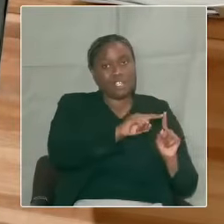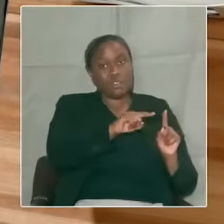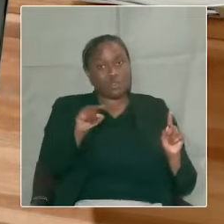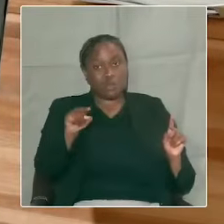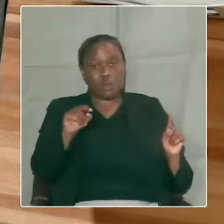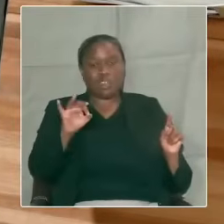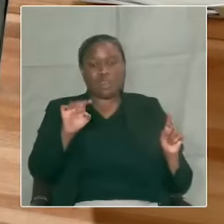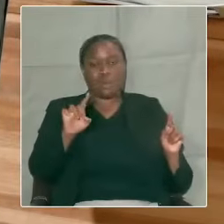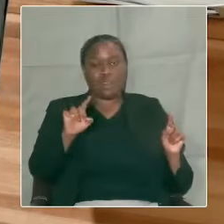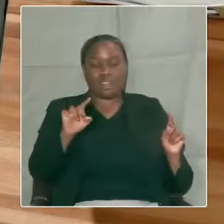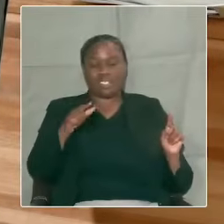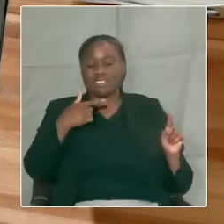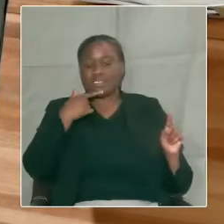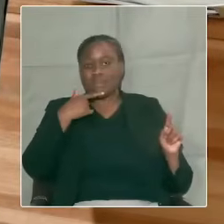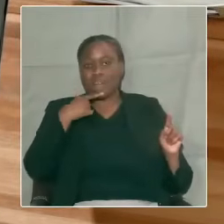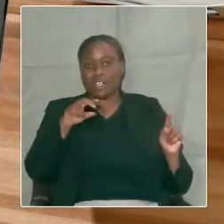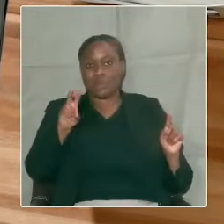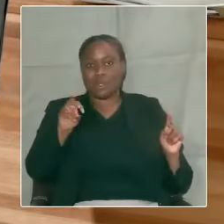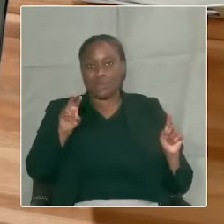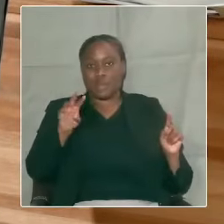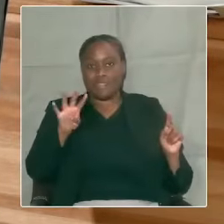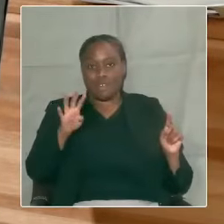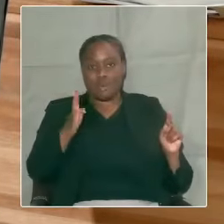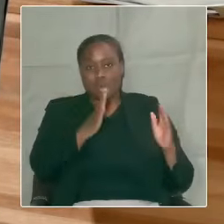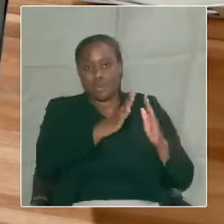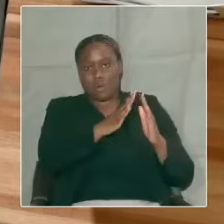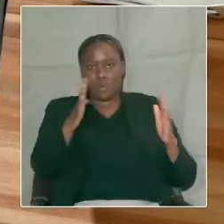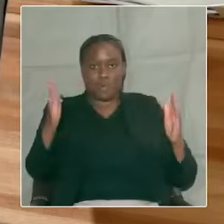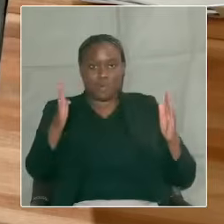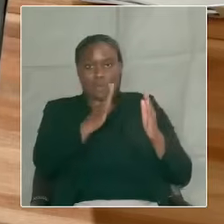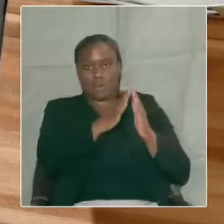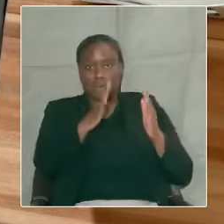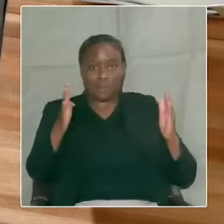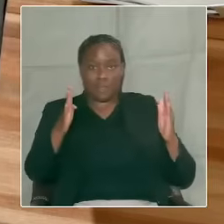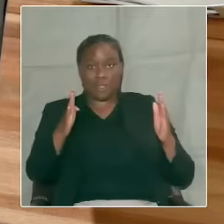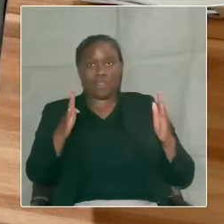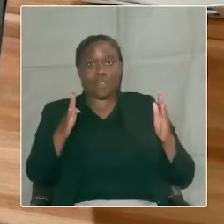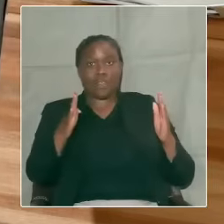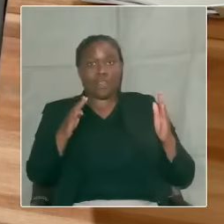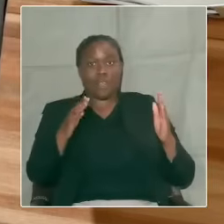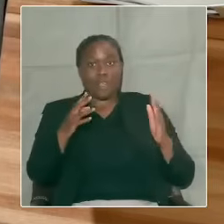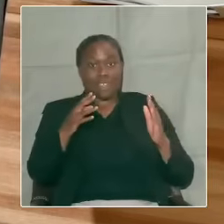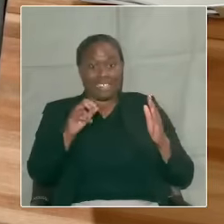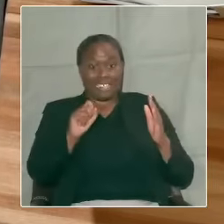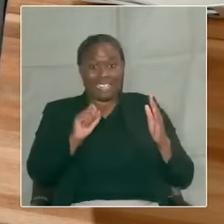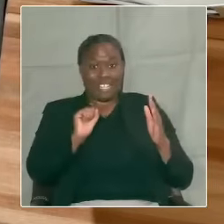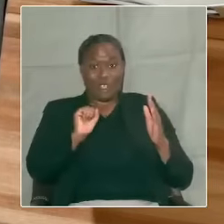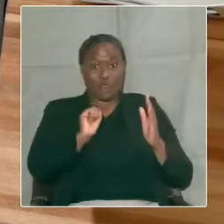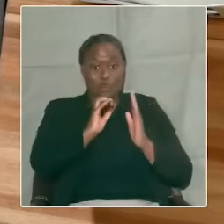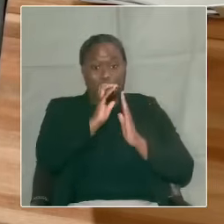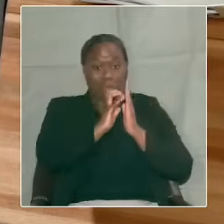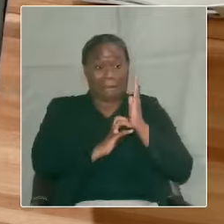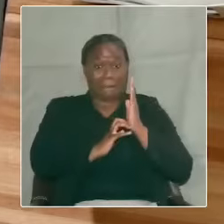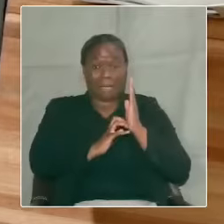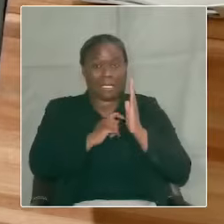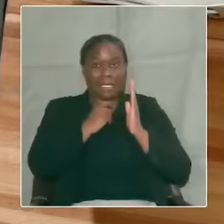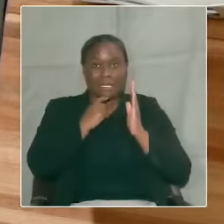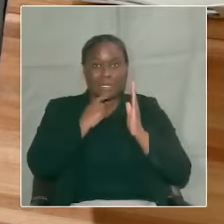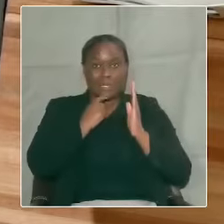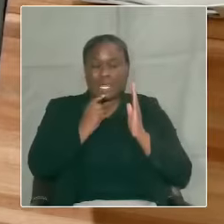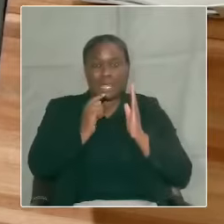31 December 2024. Is that period covered by the statement that, as far as you are aware, there were no